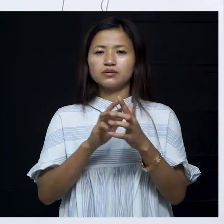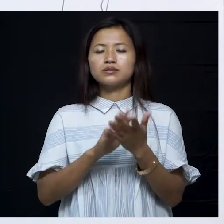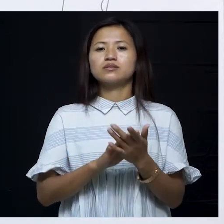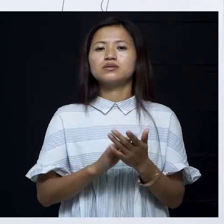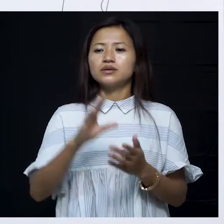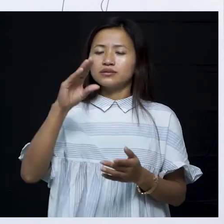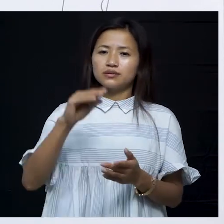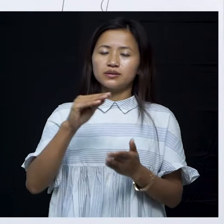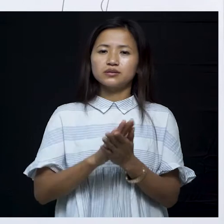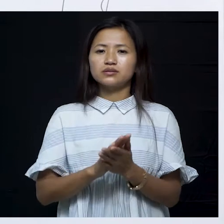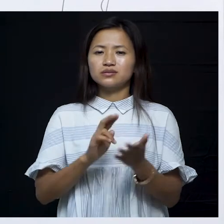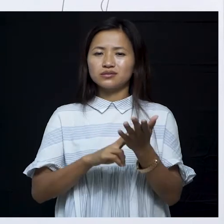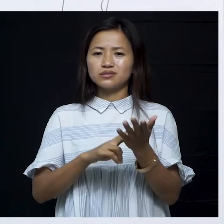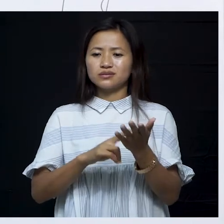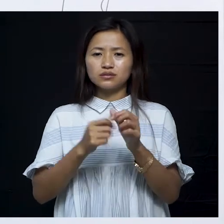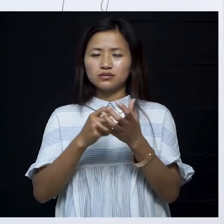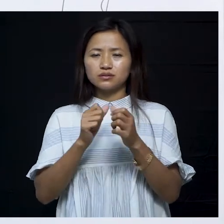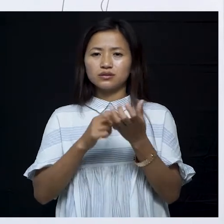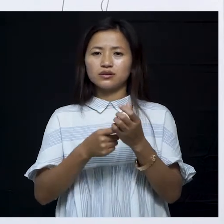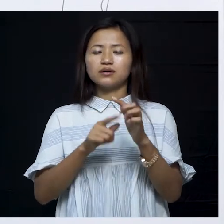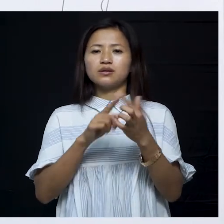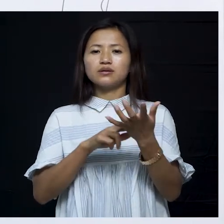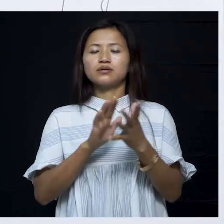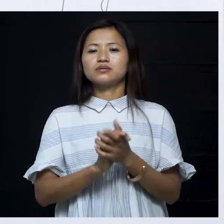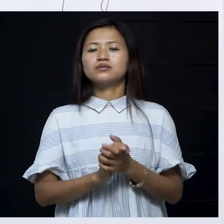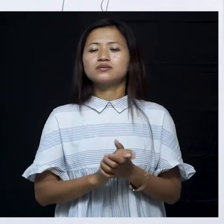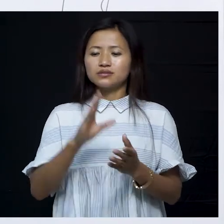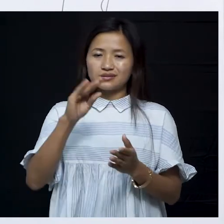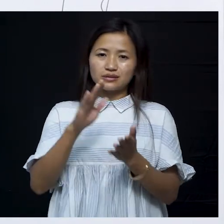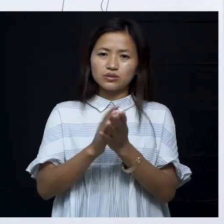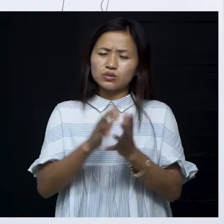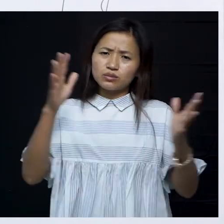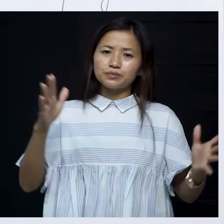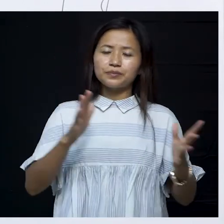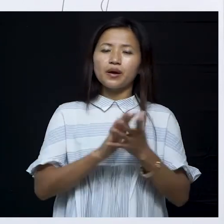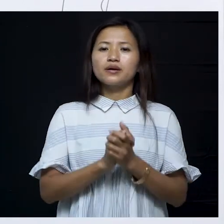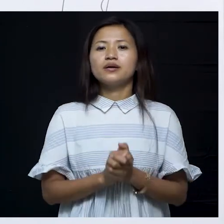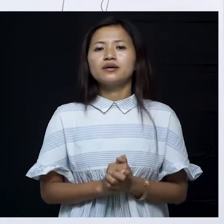less because of certain natural calamities. So what happens is whenever they have too much